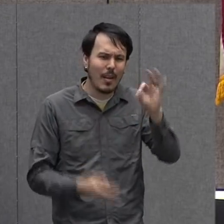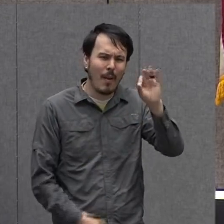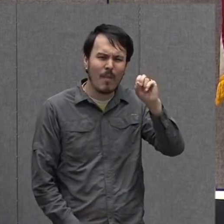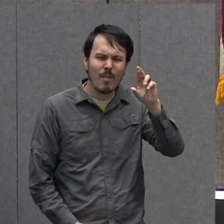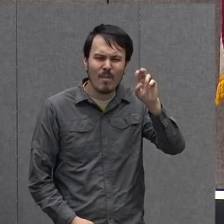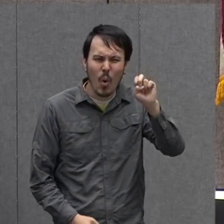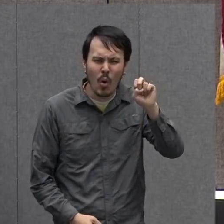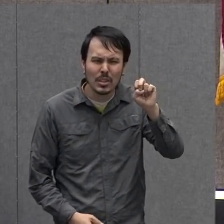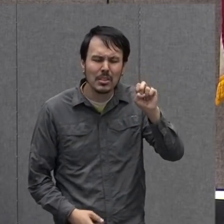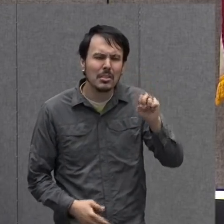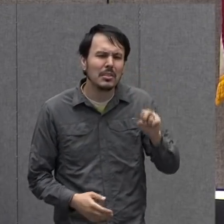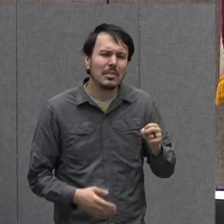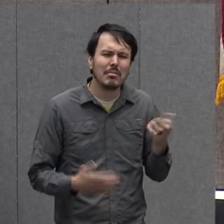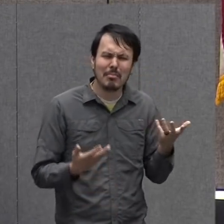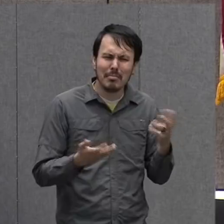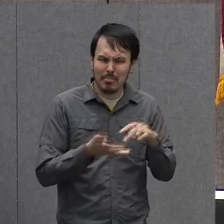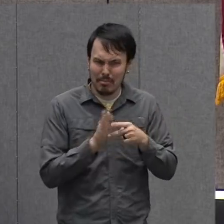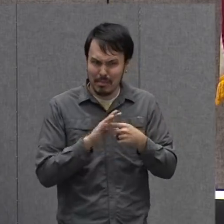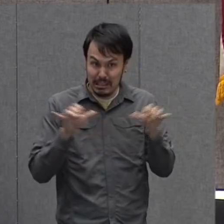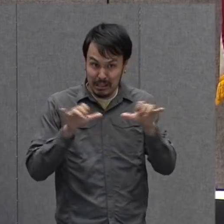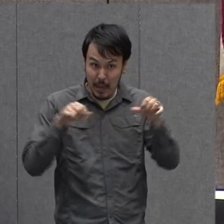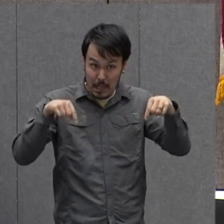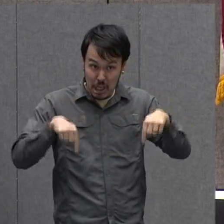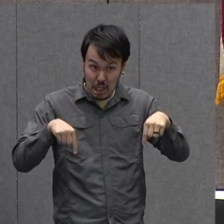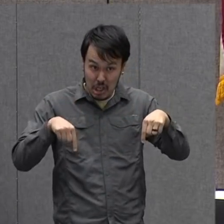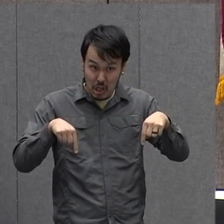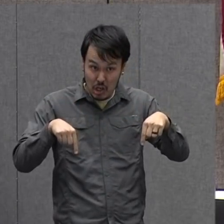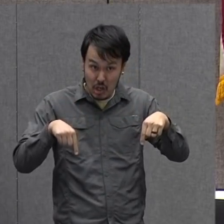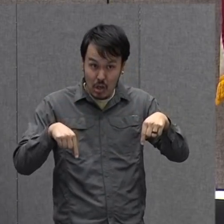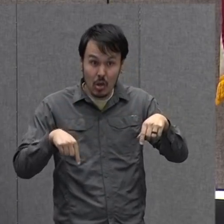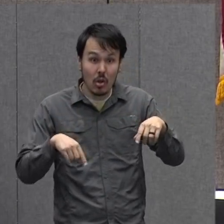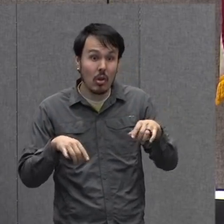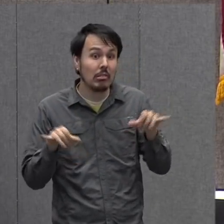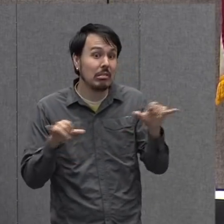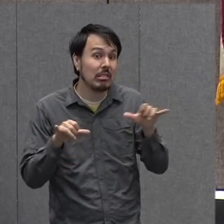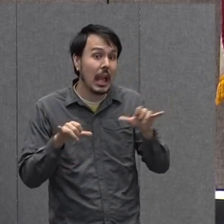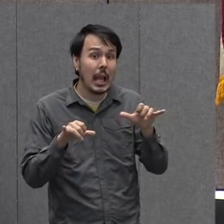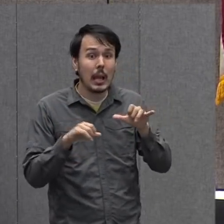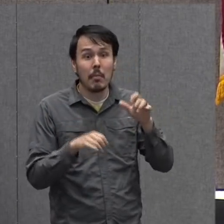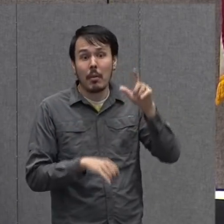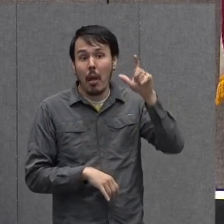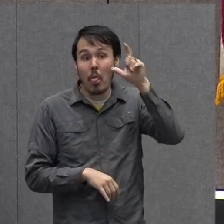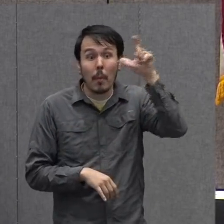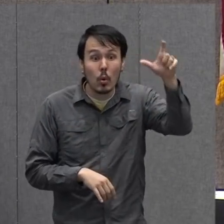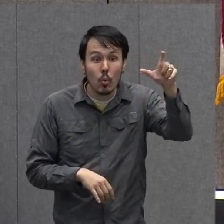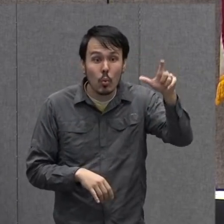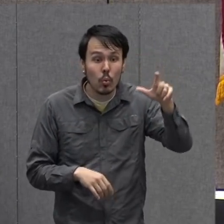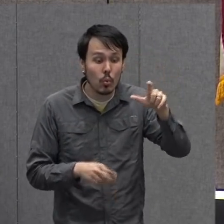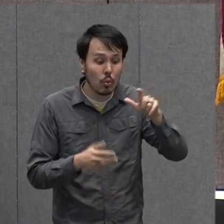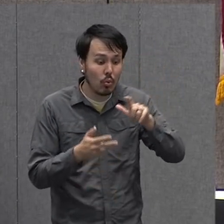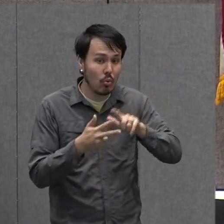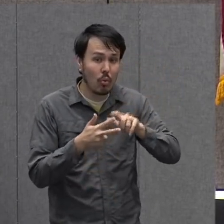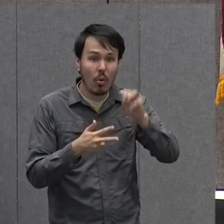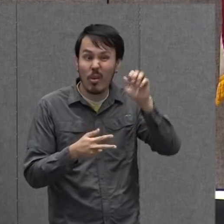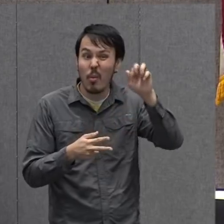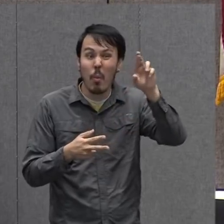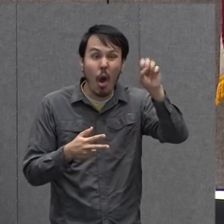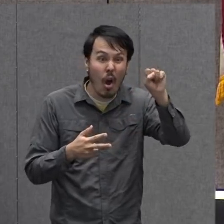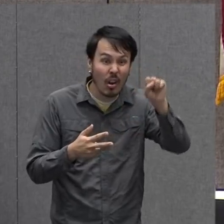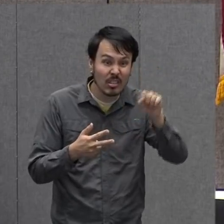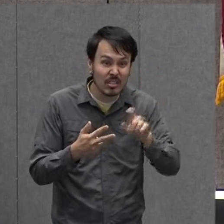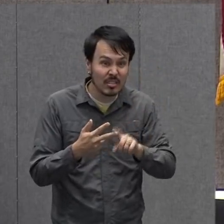So I want us to think about how a magnet is similar to gravity. Why don't